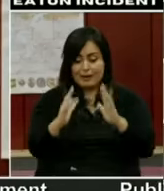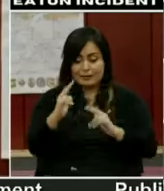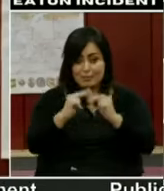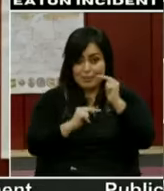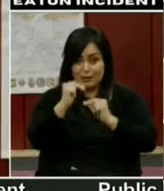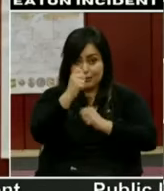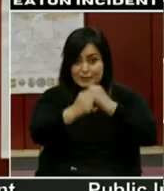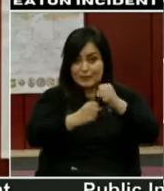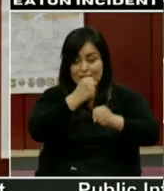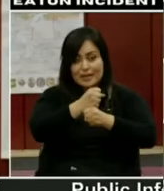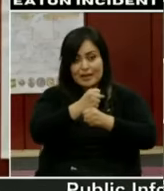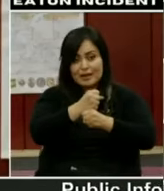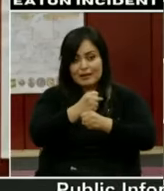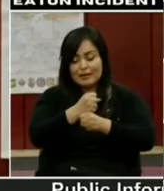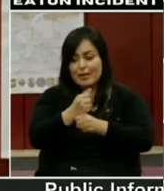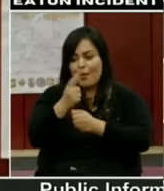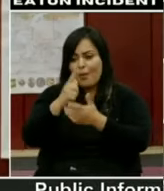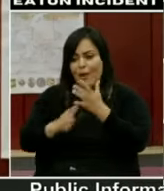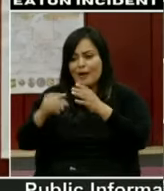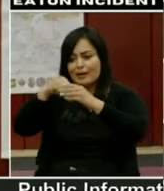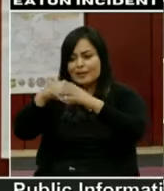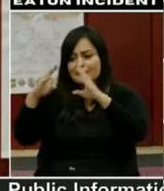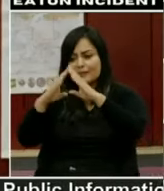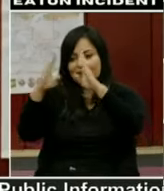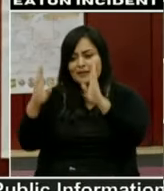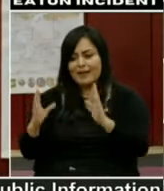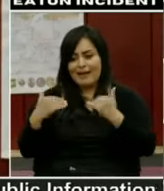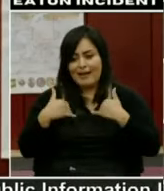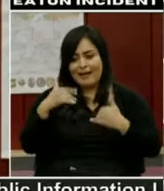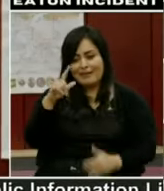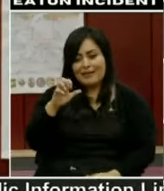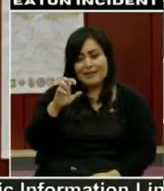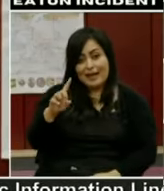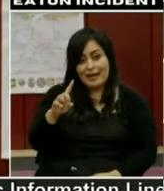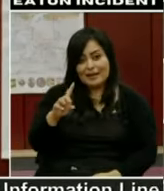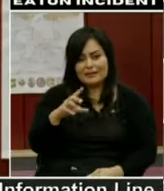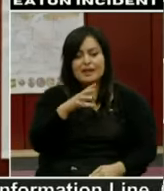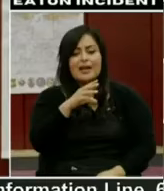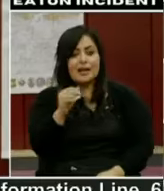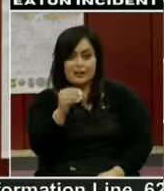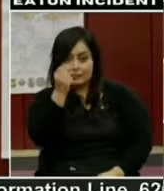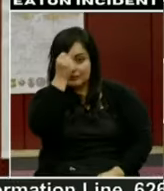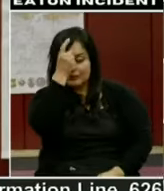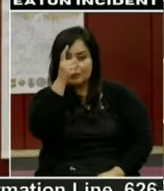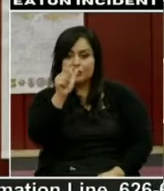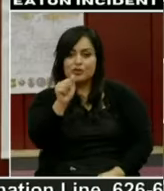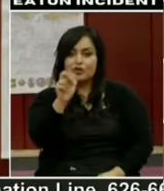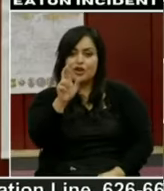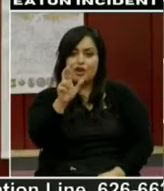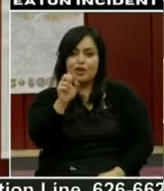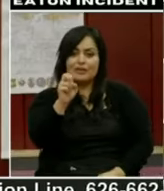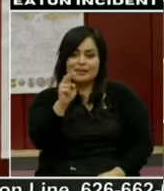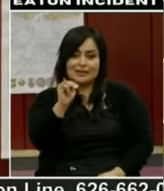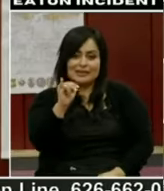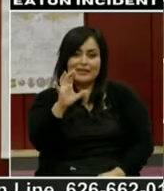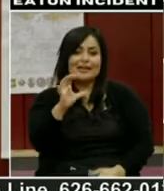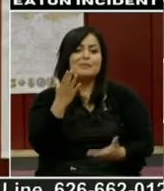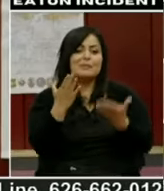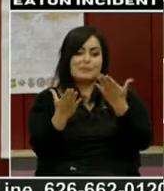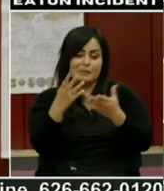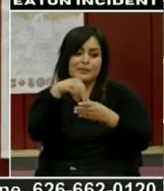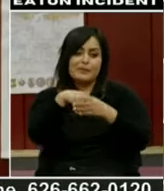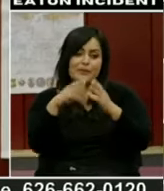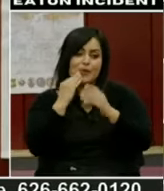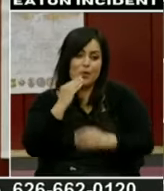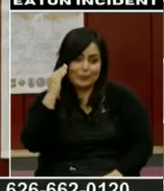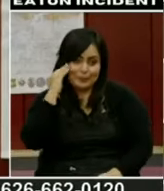properties might include in terms of lead, and be aware that arsenic is very present in a lot of locations. Again, I'm looking out on this